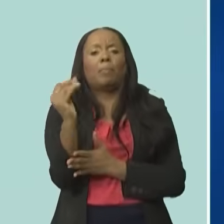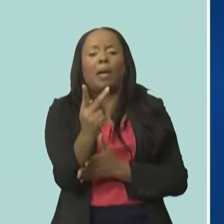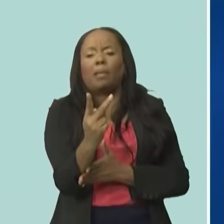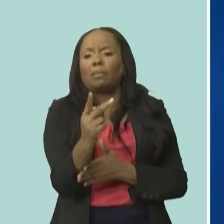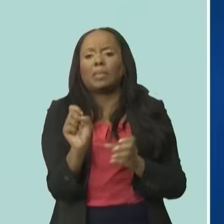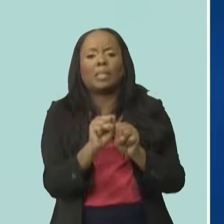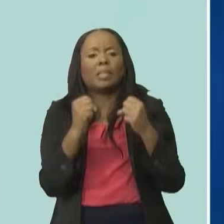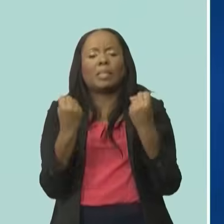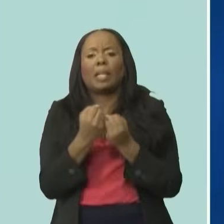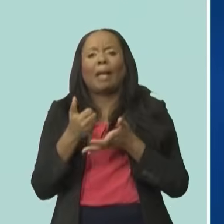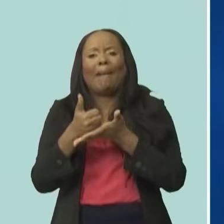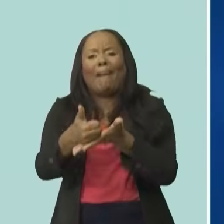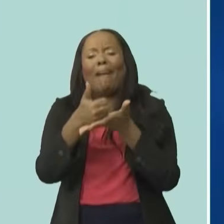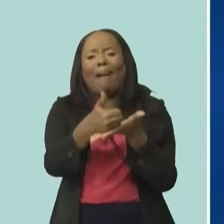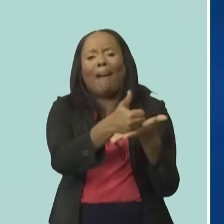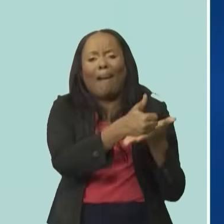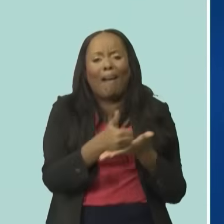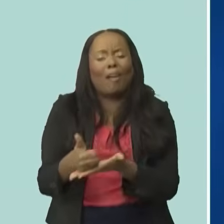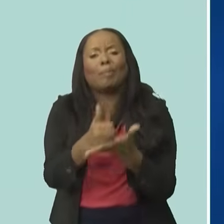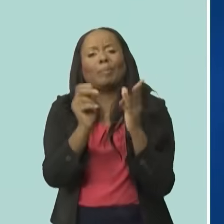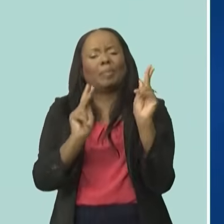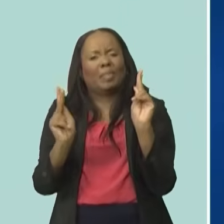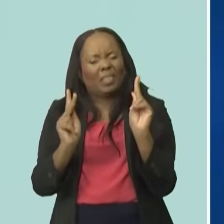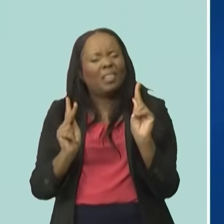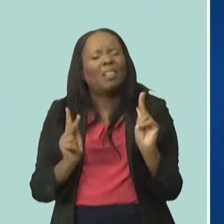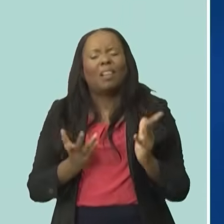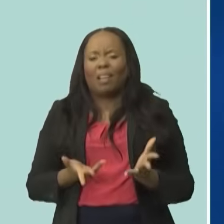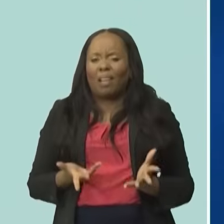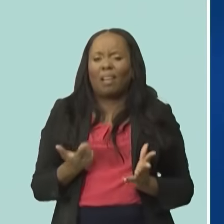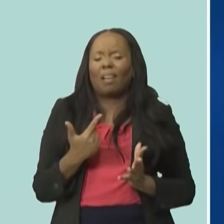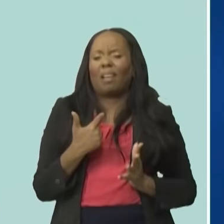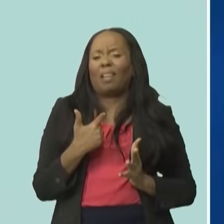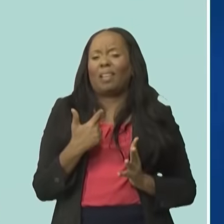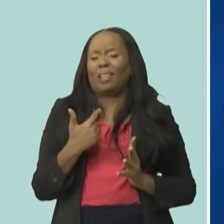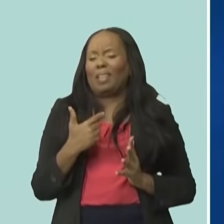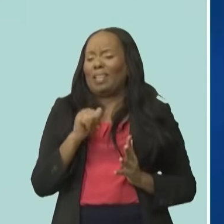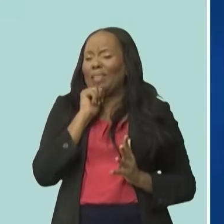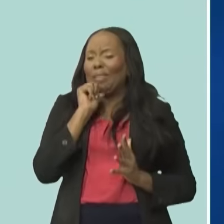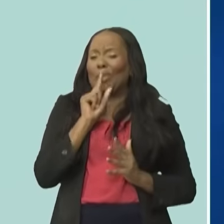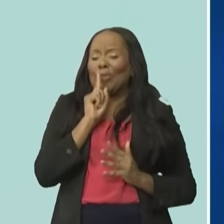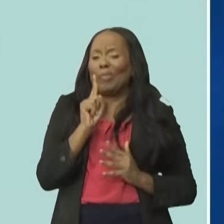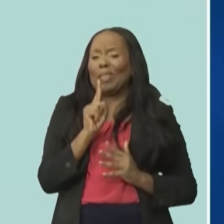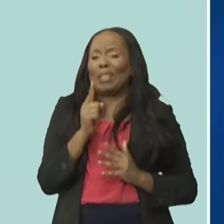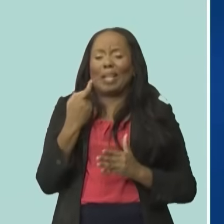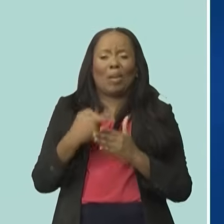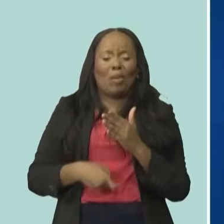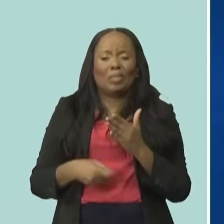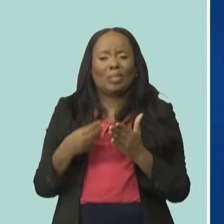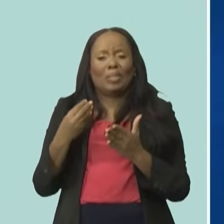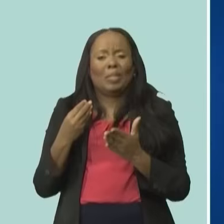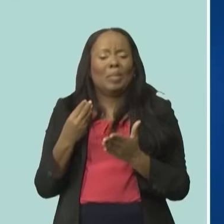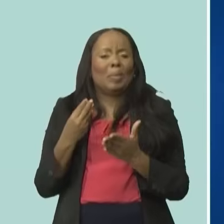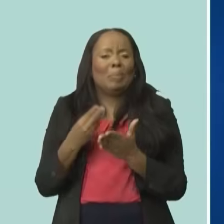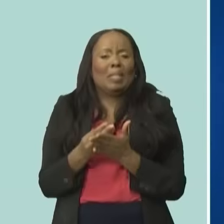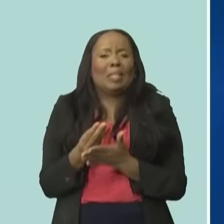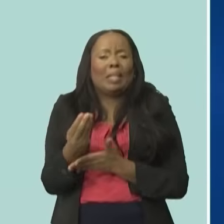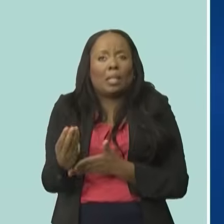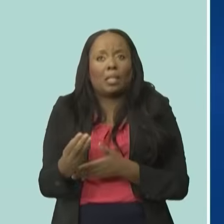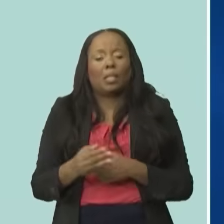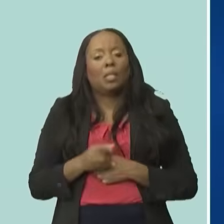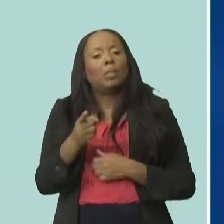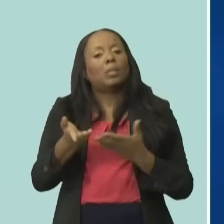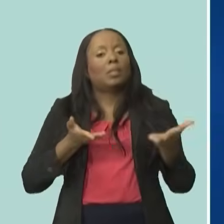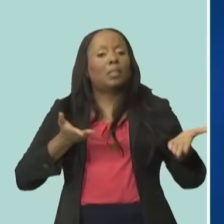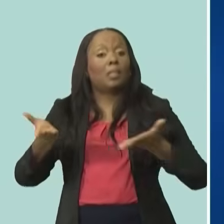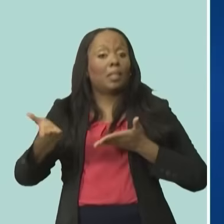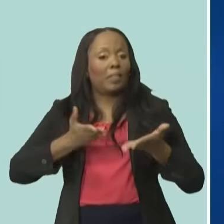and helping your fellow individual. I don't think you can put a monetary cost to that if you are effectively serving your